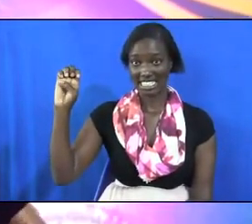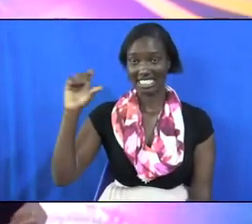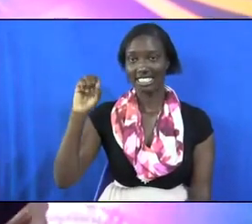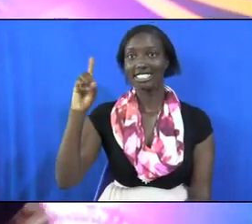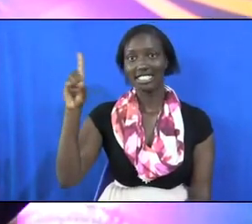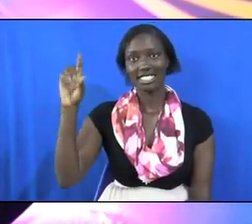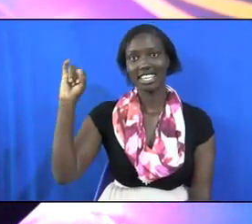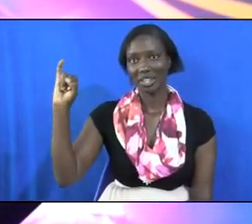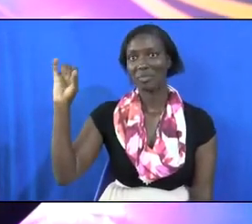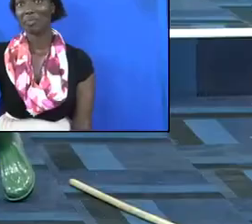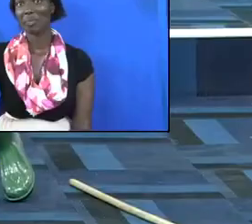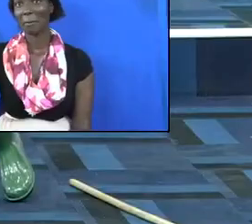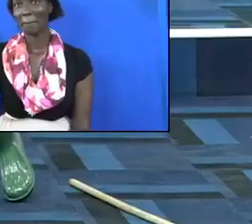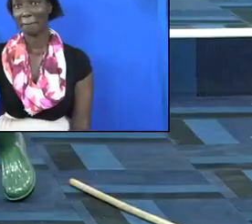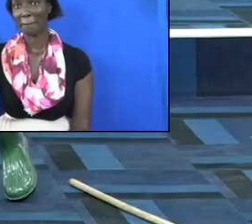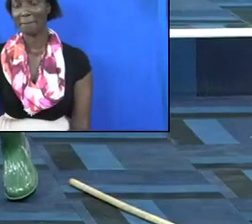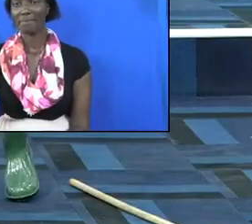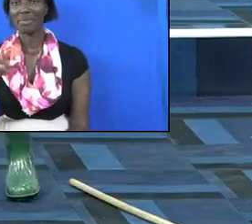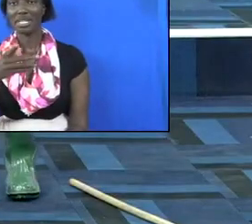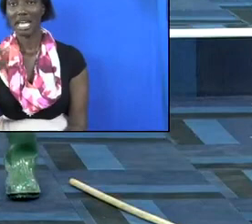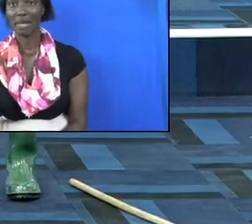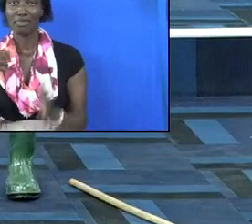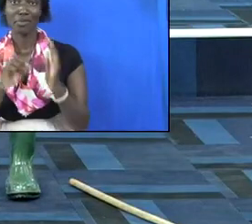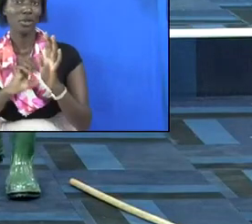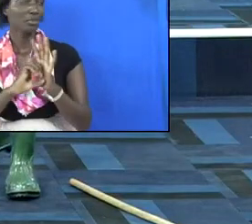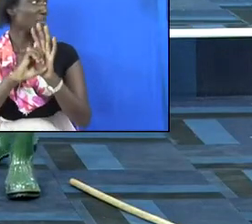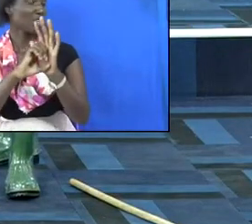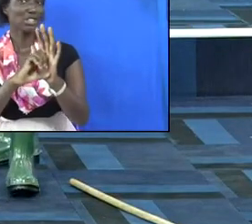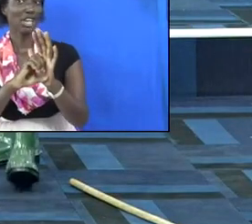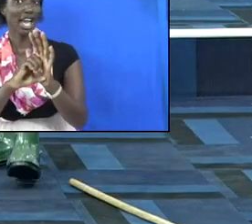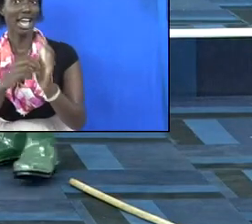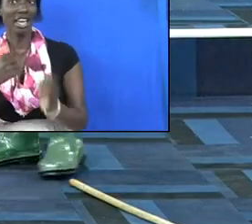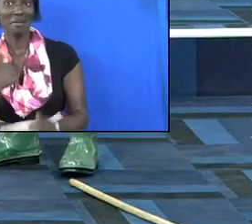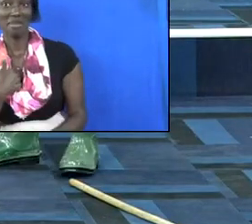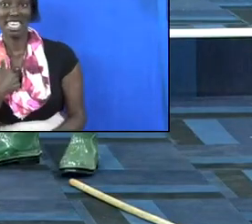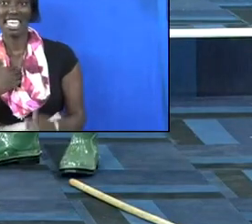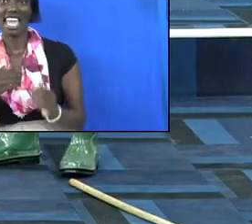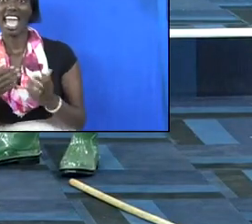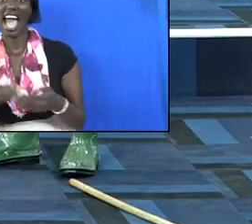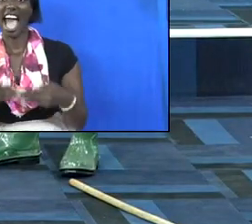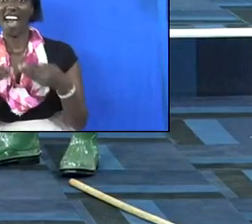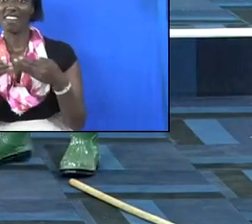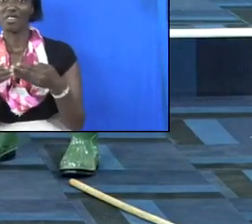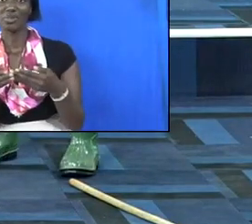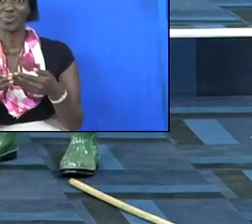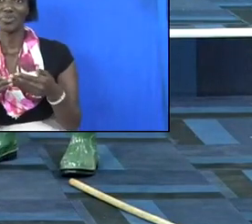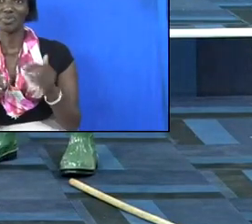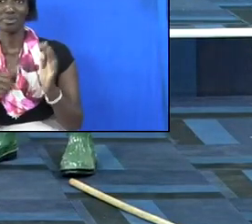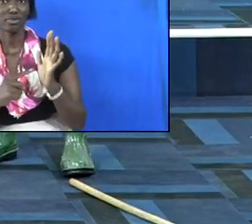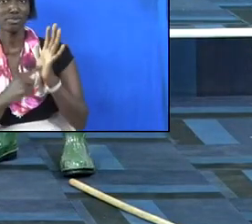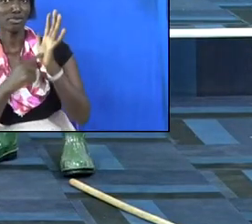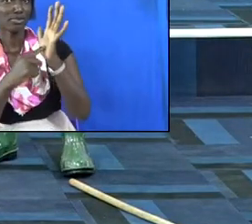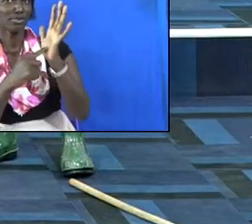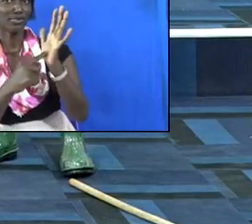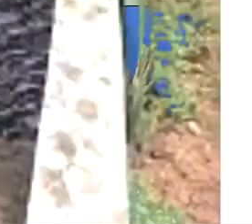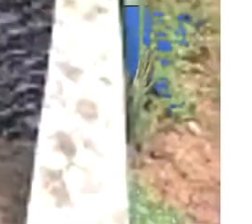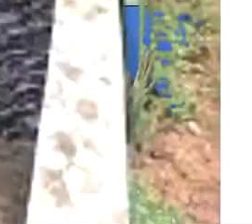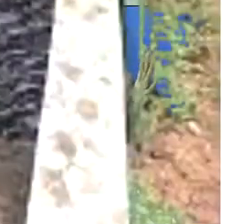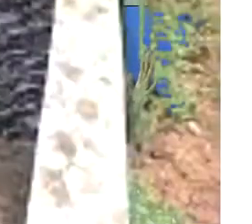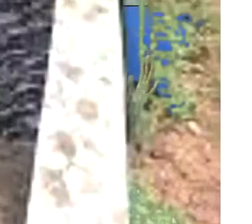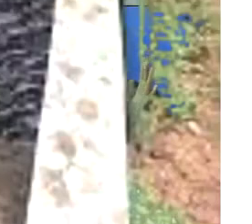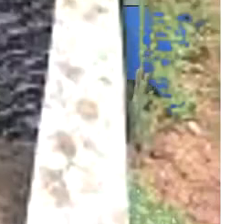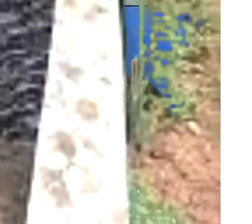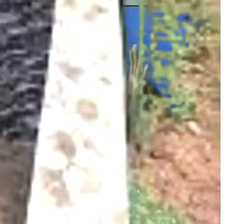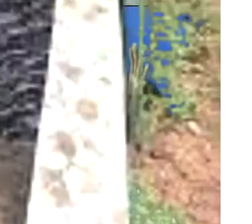I have a picture of a cattle dip. You see? Okay, boys and girls, that's a picture